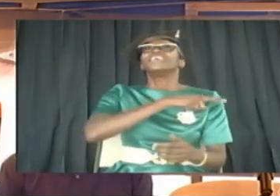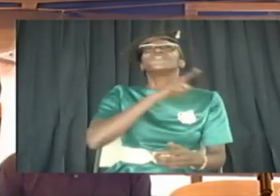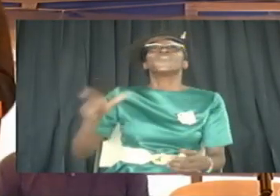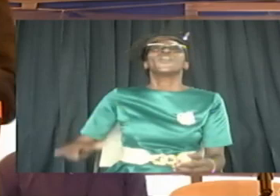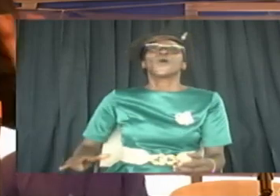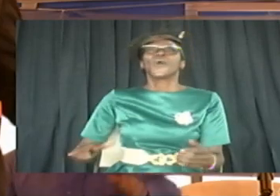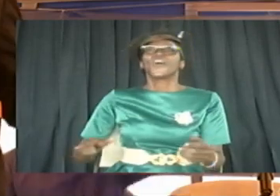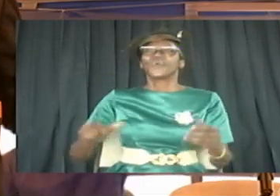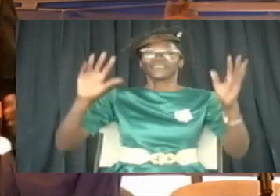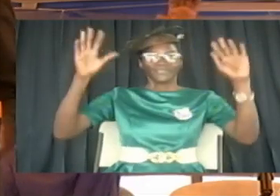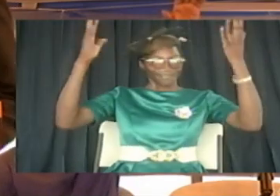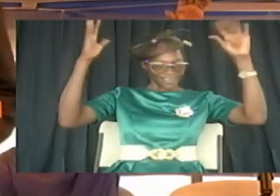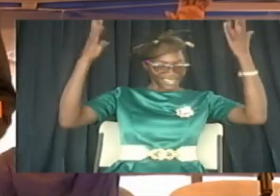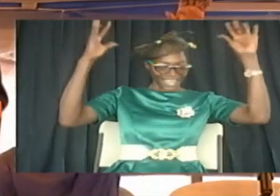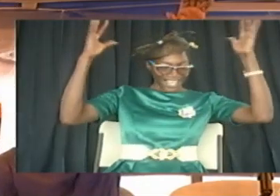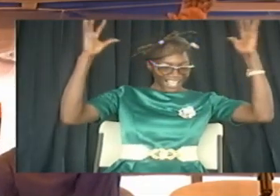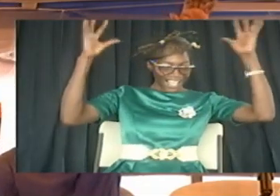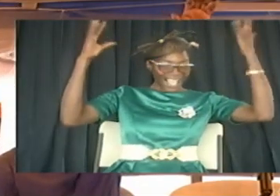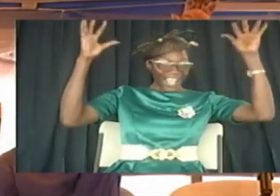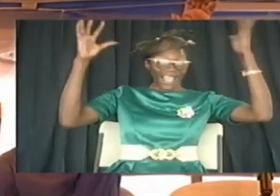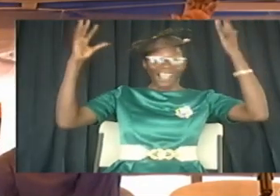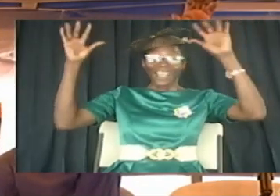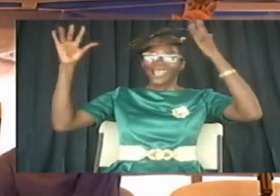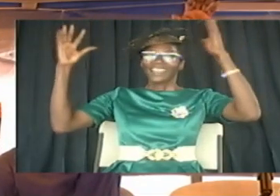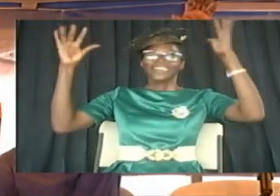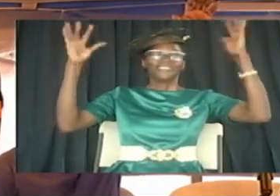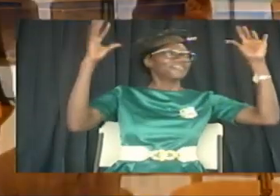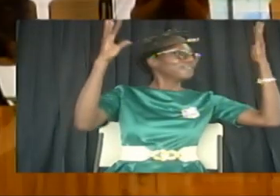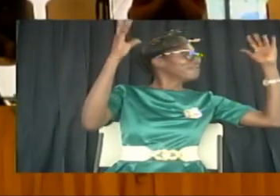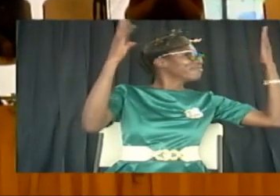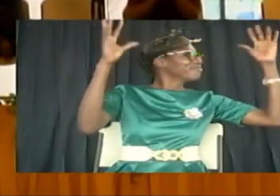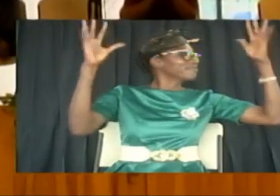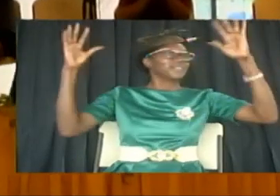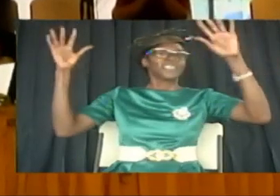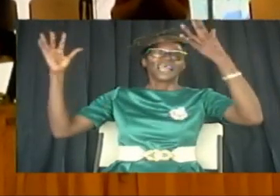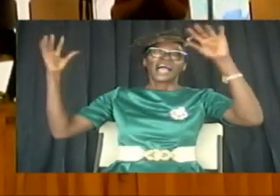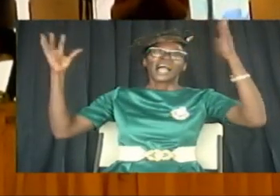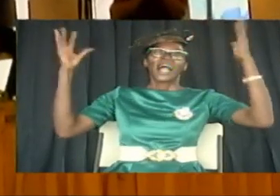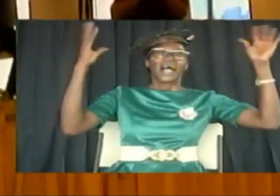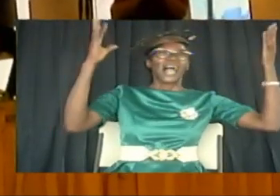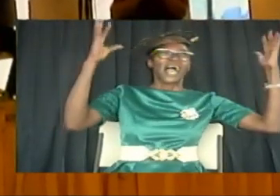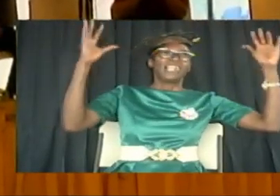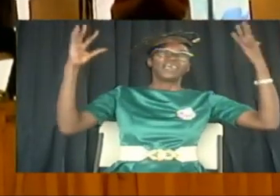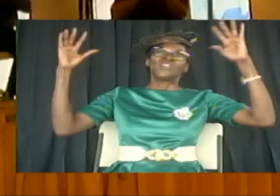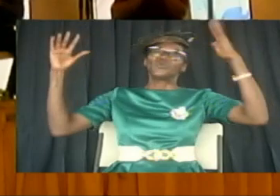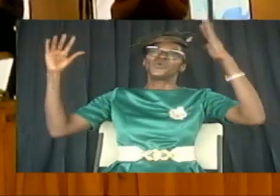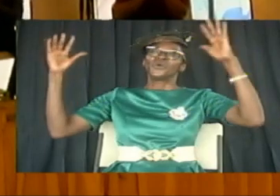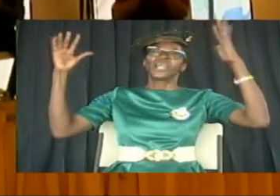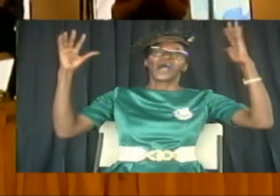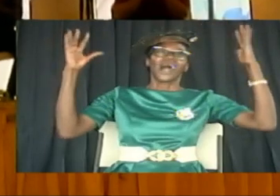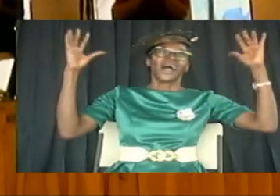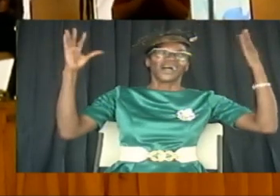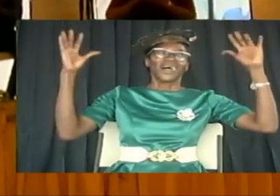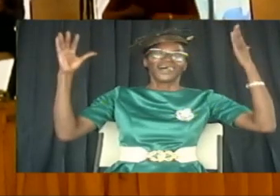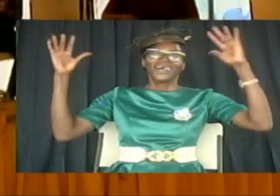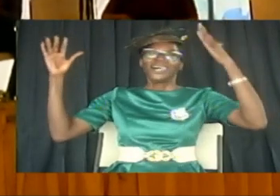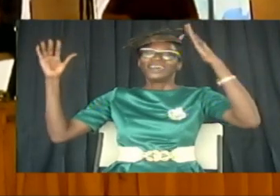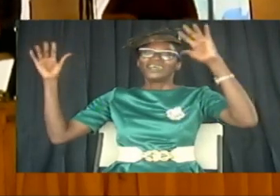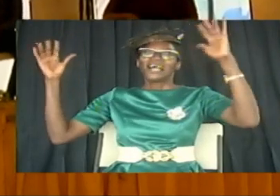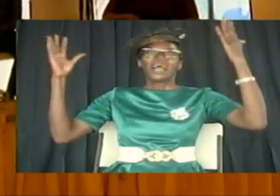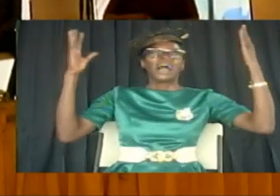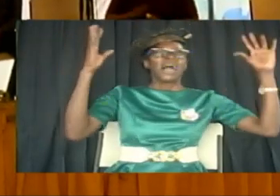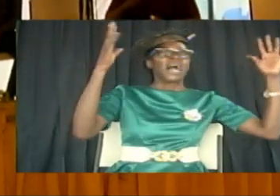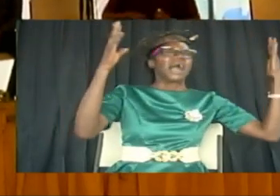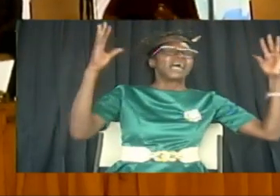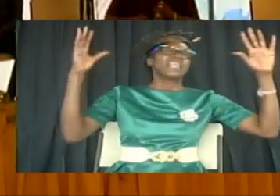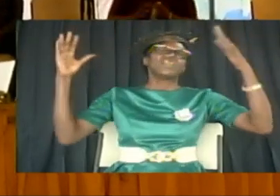hands together wherever you are and give the Lord a clap offering of praise. He is worthy, amen, to